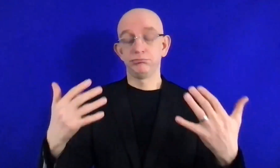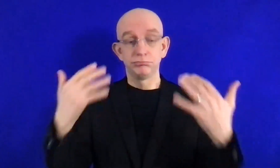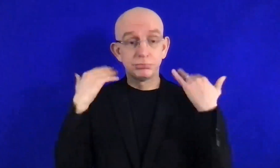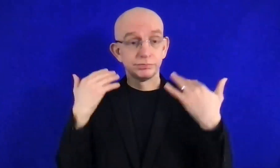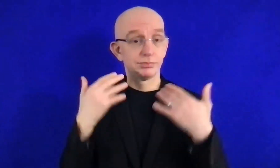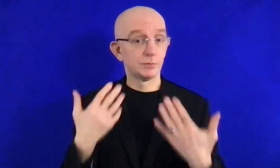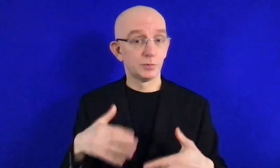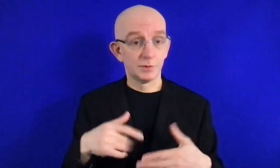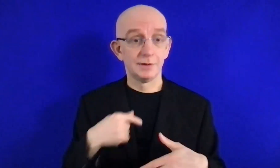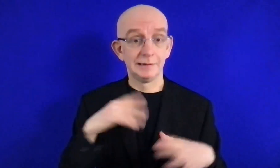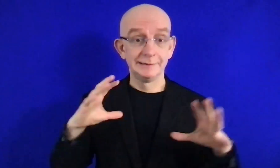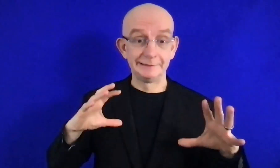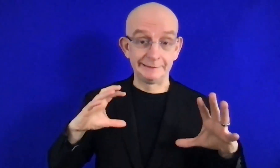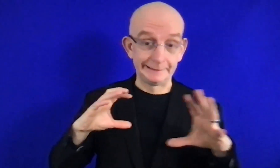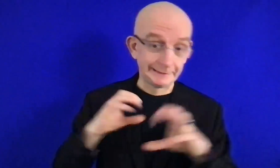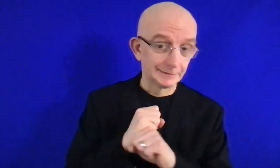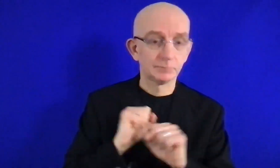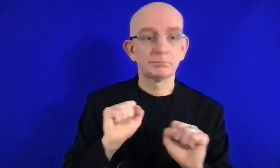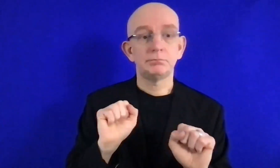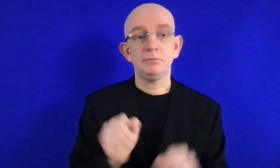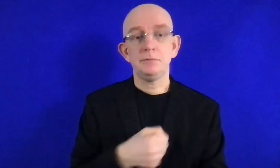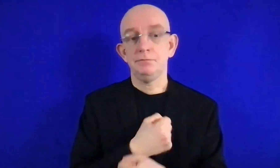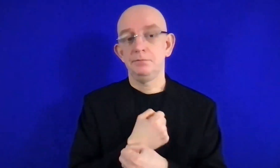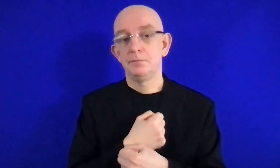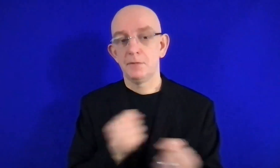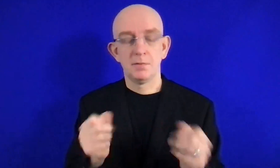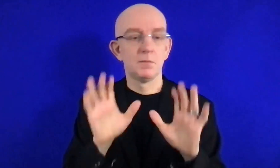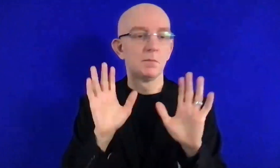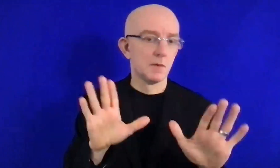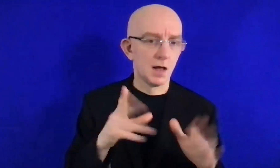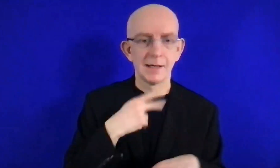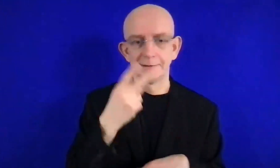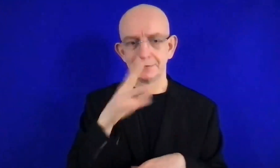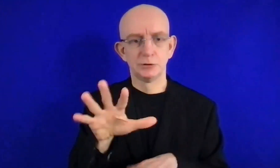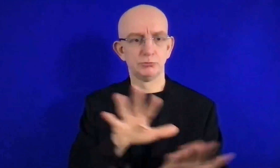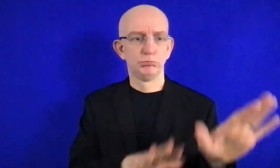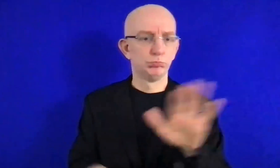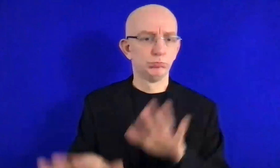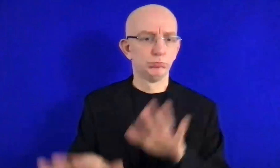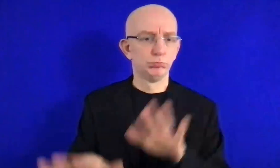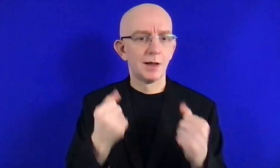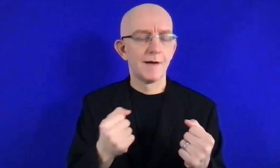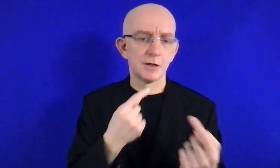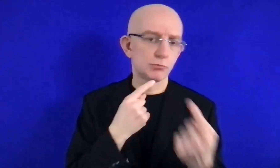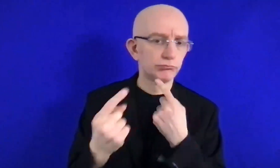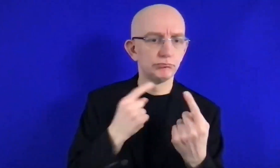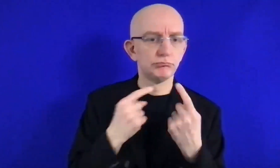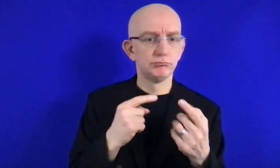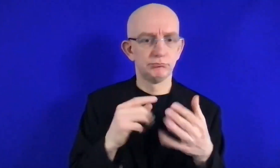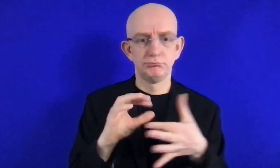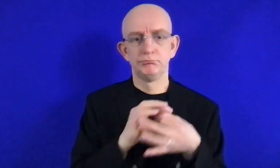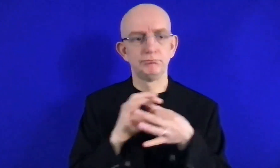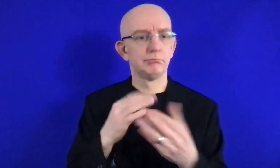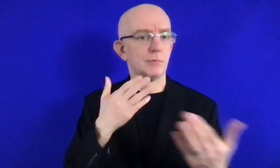of the conference. And particularly this idea of kind of how we address different kinds of costs within a social protection